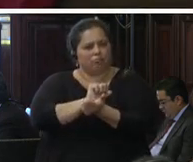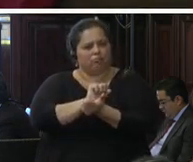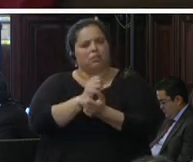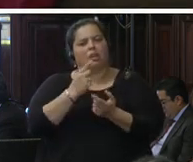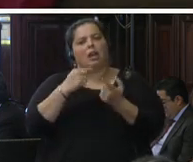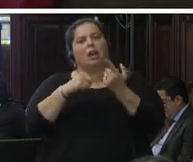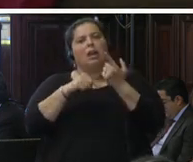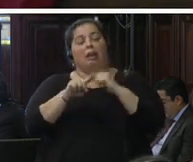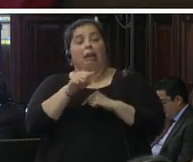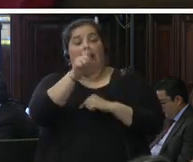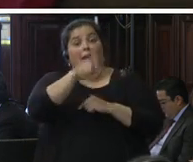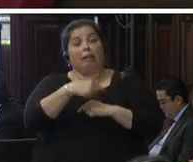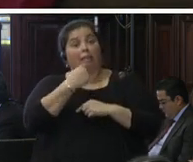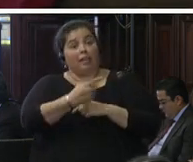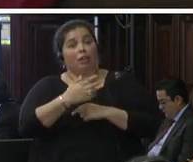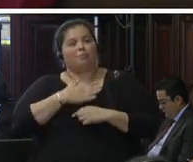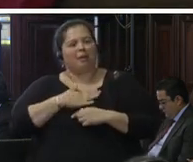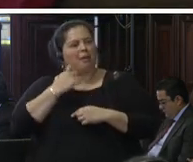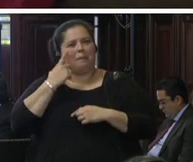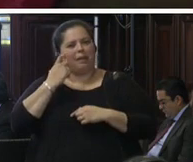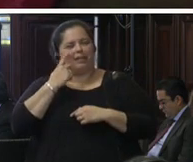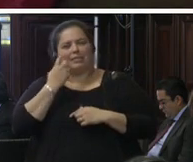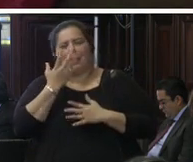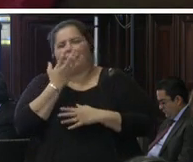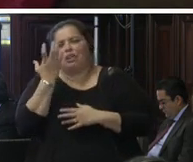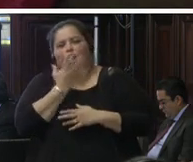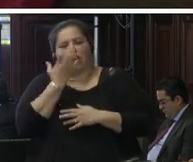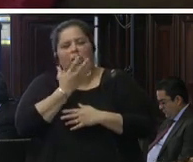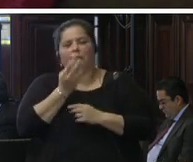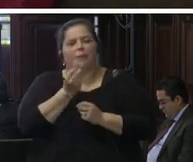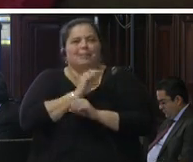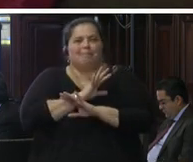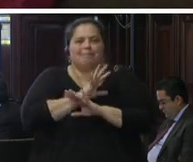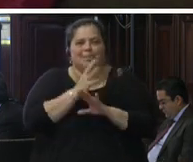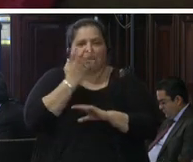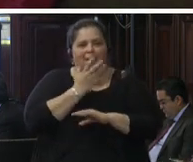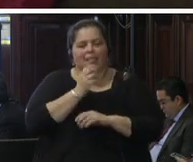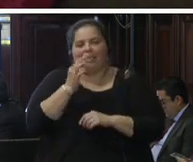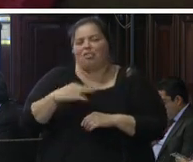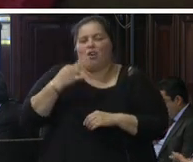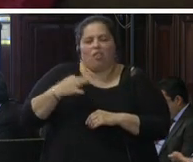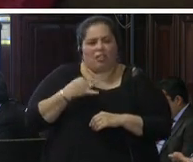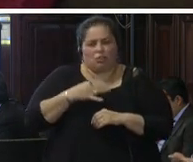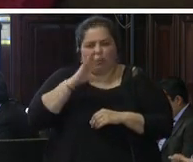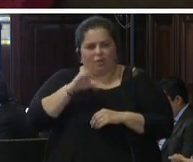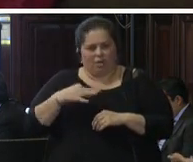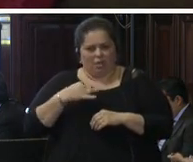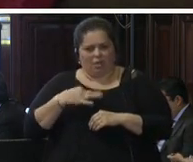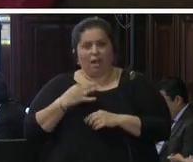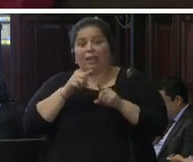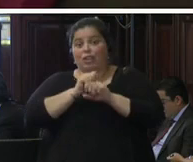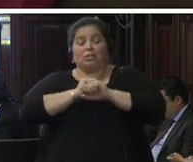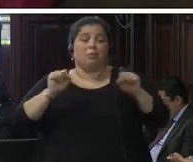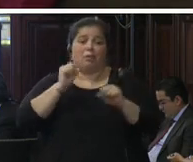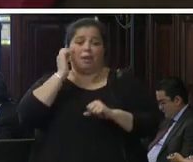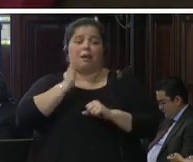horrible disgusting experience he ever had in his life and he couldn't now imagine sending